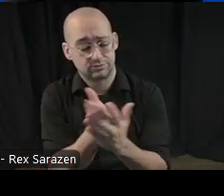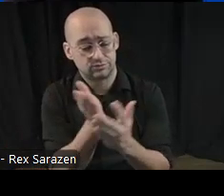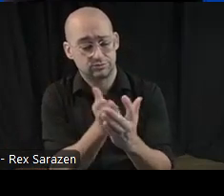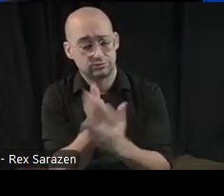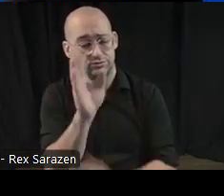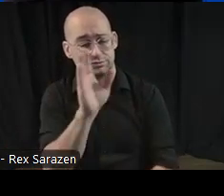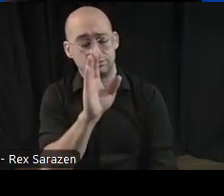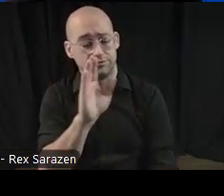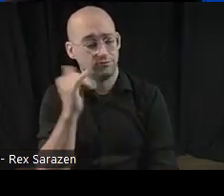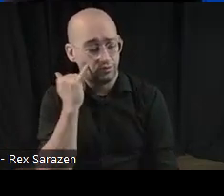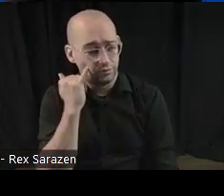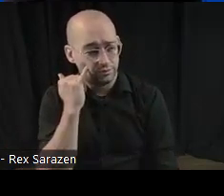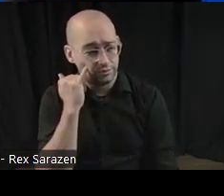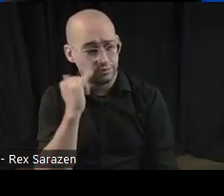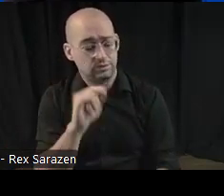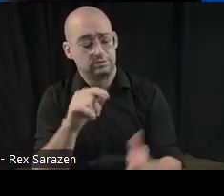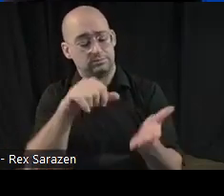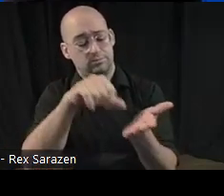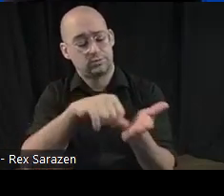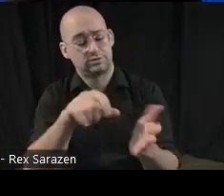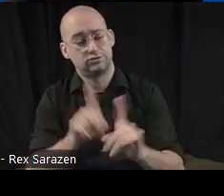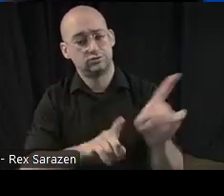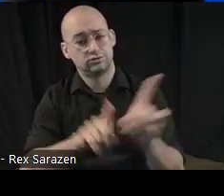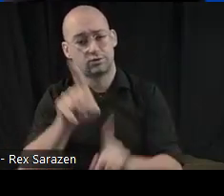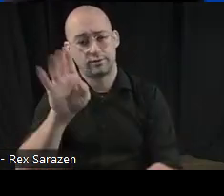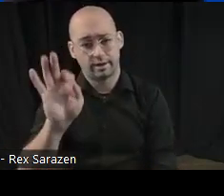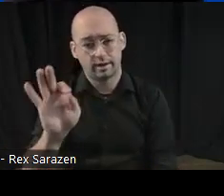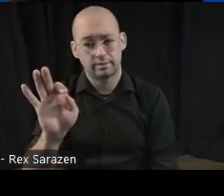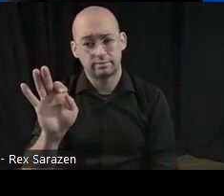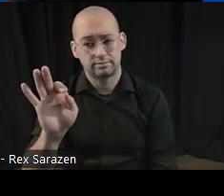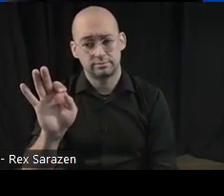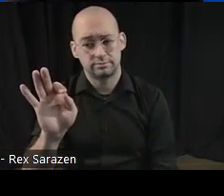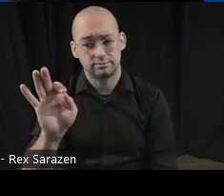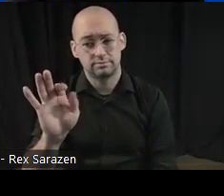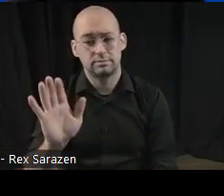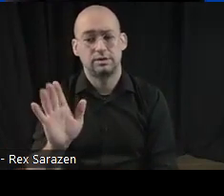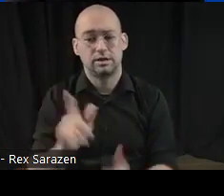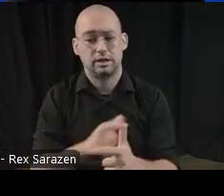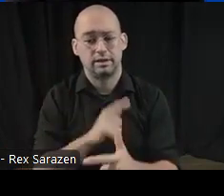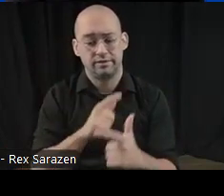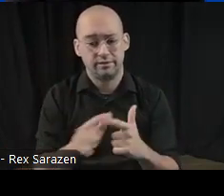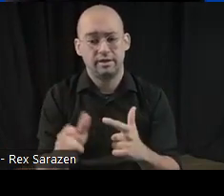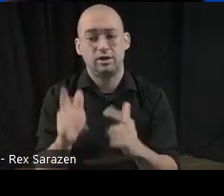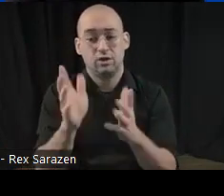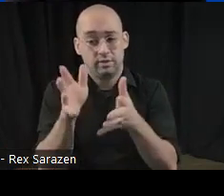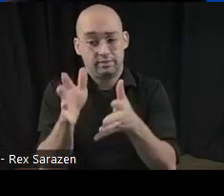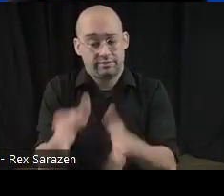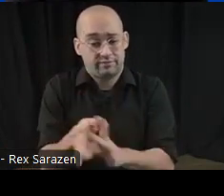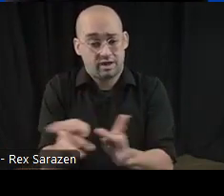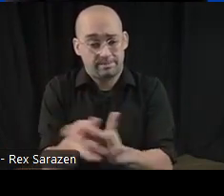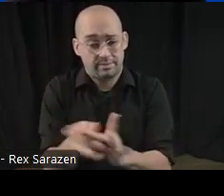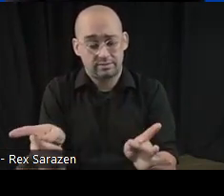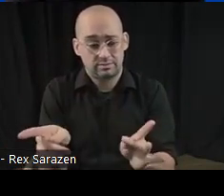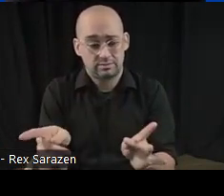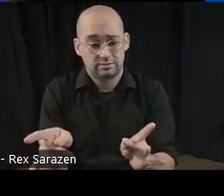via phone, you press *9. It'll indicate to us that you'd like to leave a comment. We'll unmute your line. And